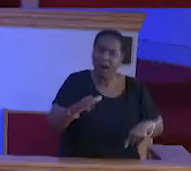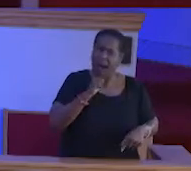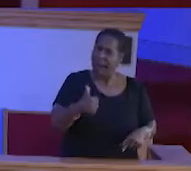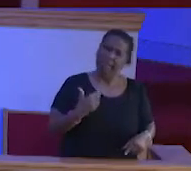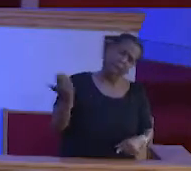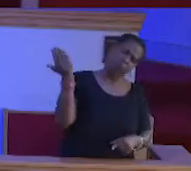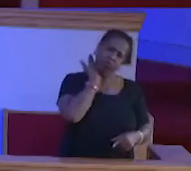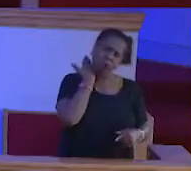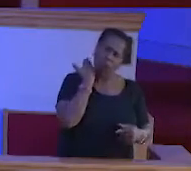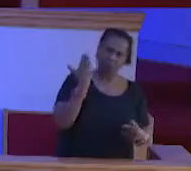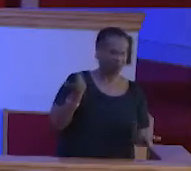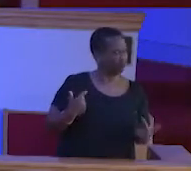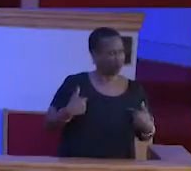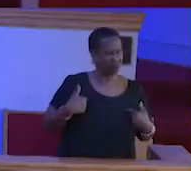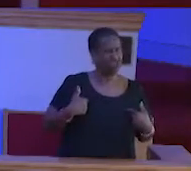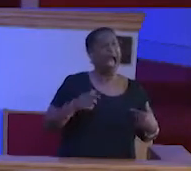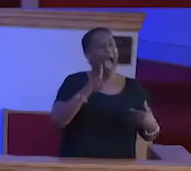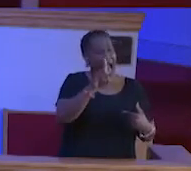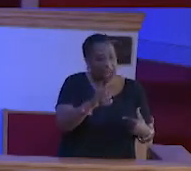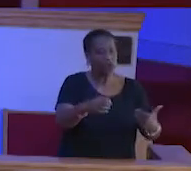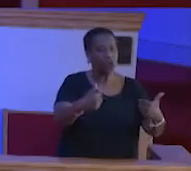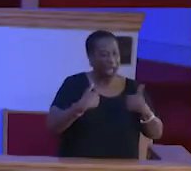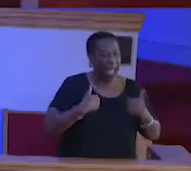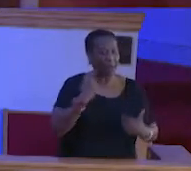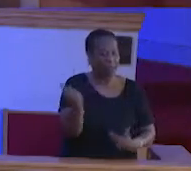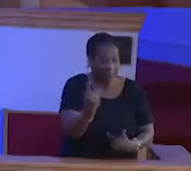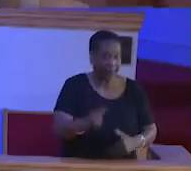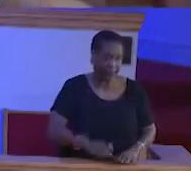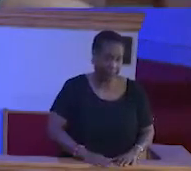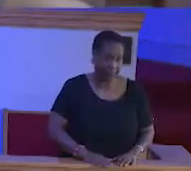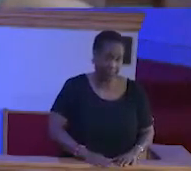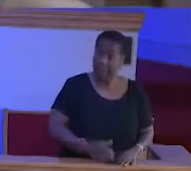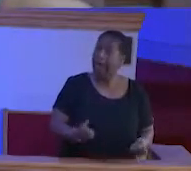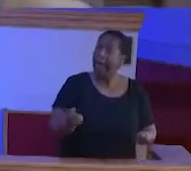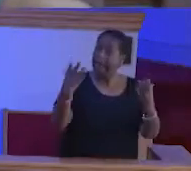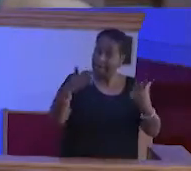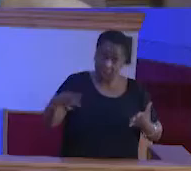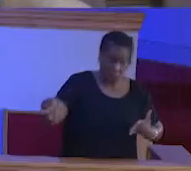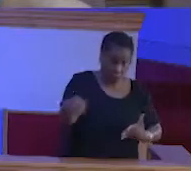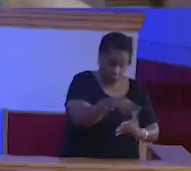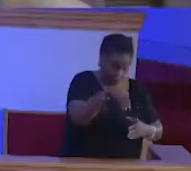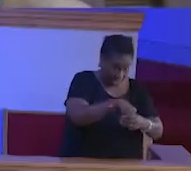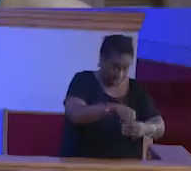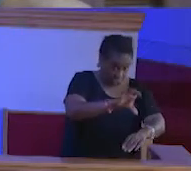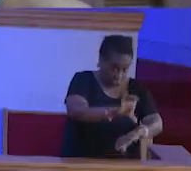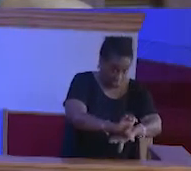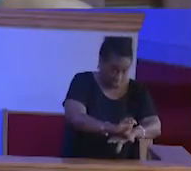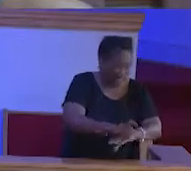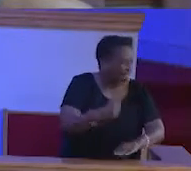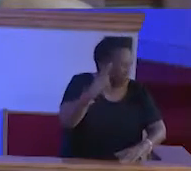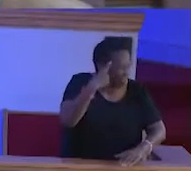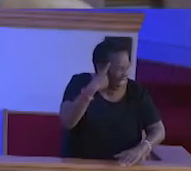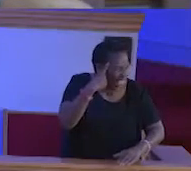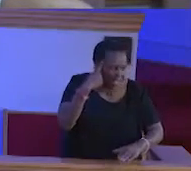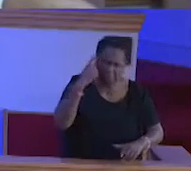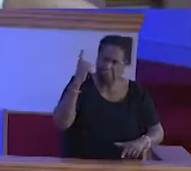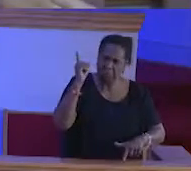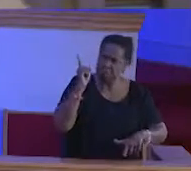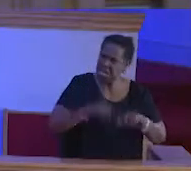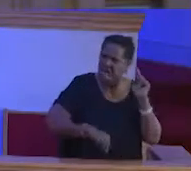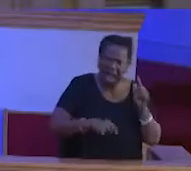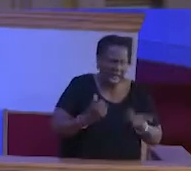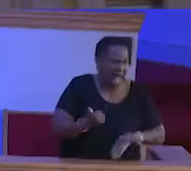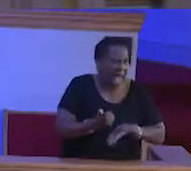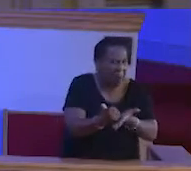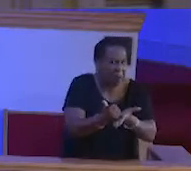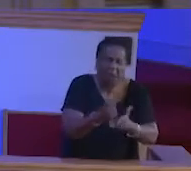broke because I do have something. And many of us in church think that we can't be impactful